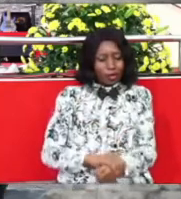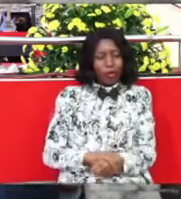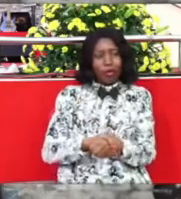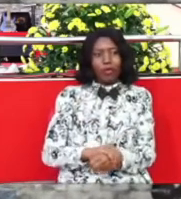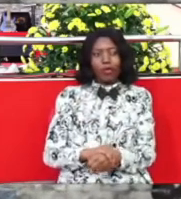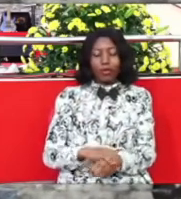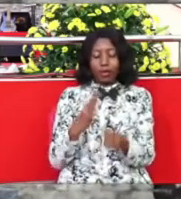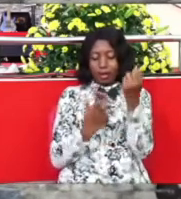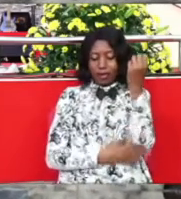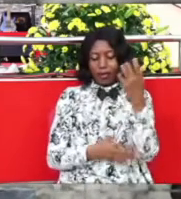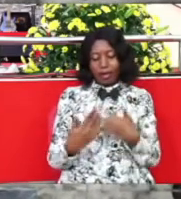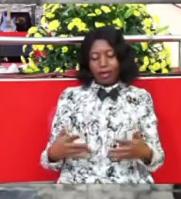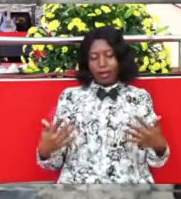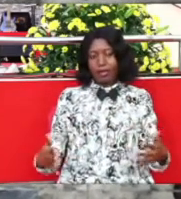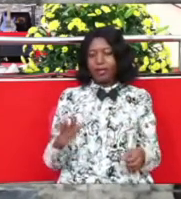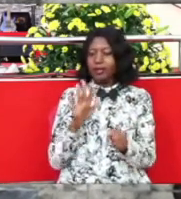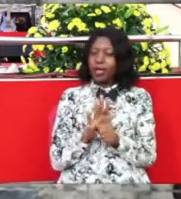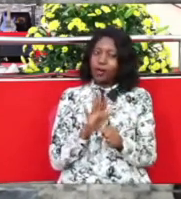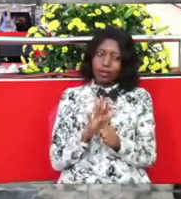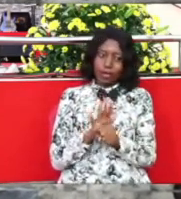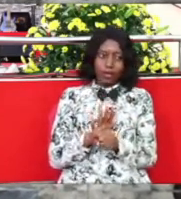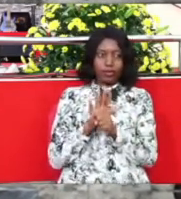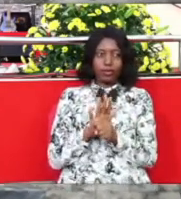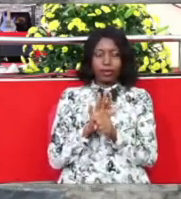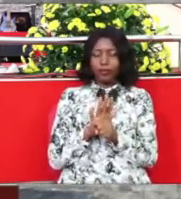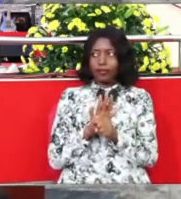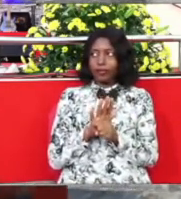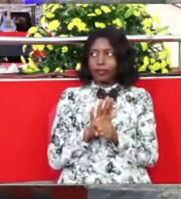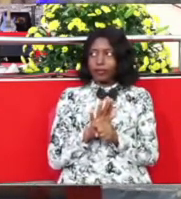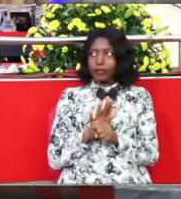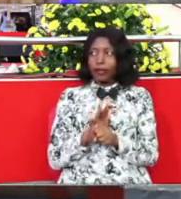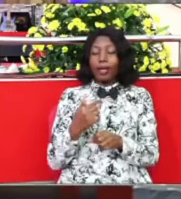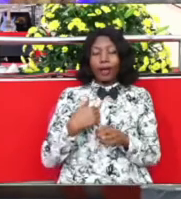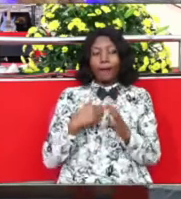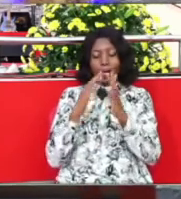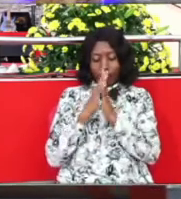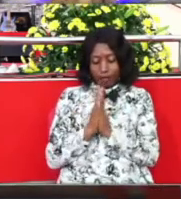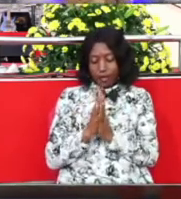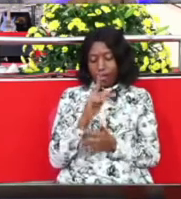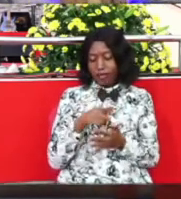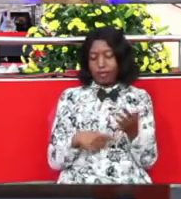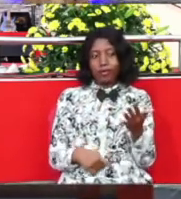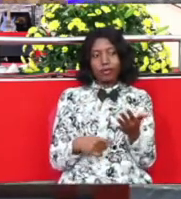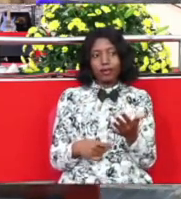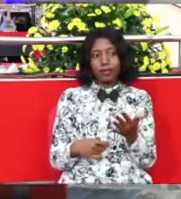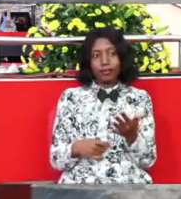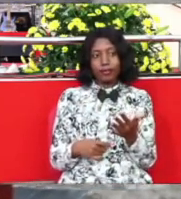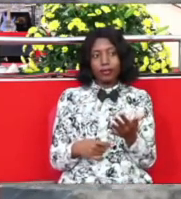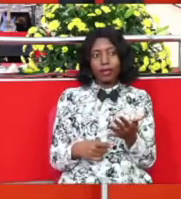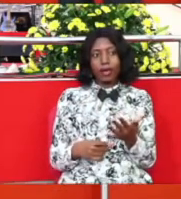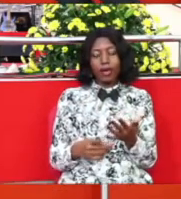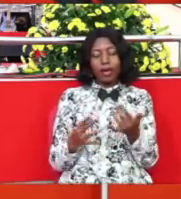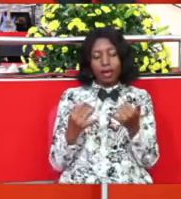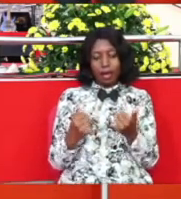withholding so much, tukiwa tunashikilia tu wingi fulani. I'm praying that in the season that we are in, kwamba wakati ambapo tuko sasa,